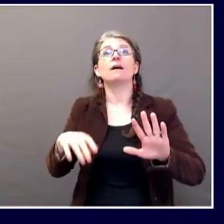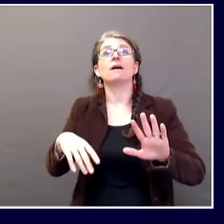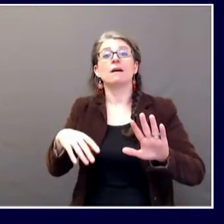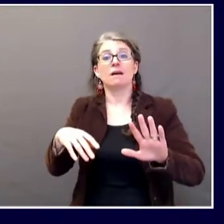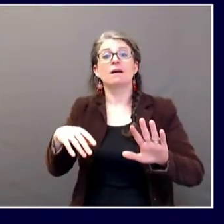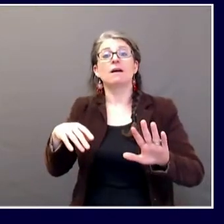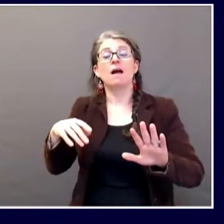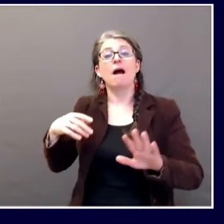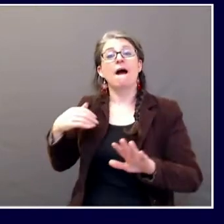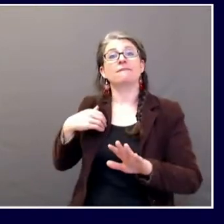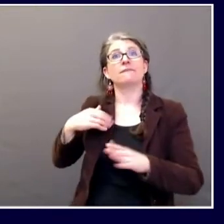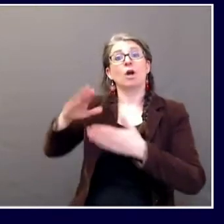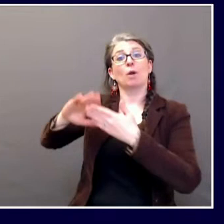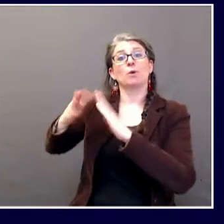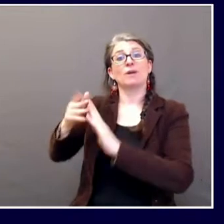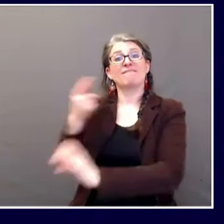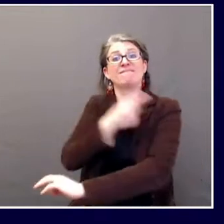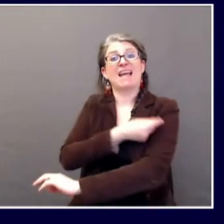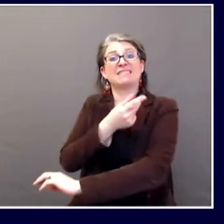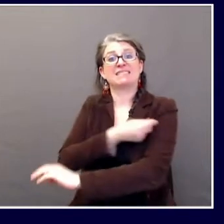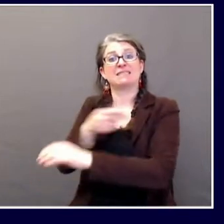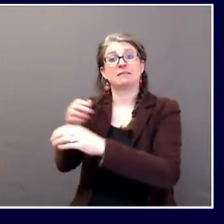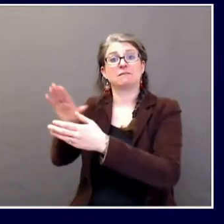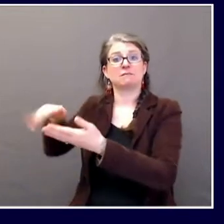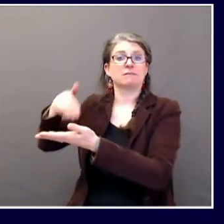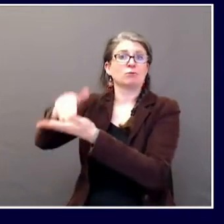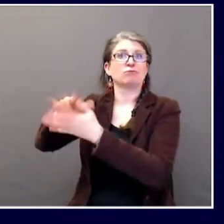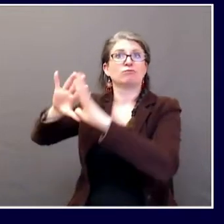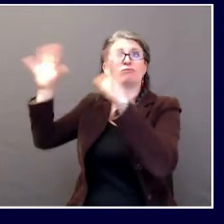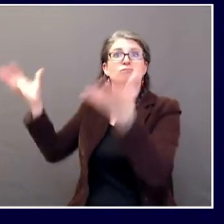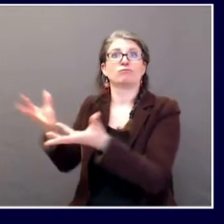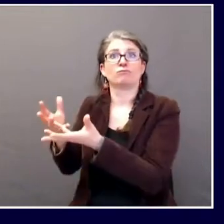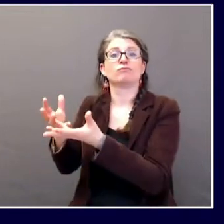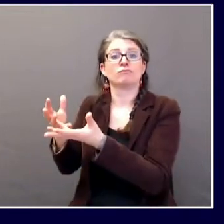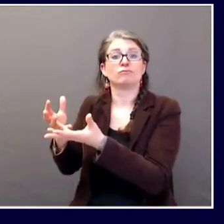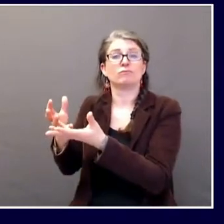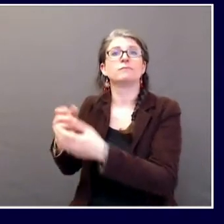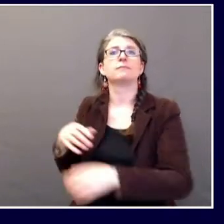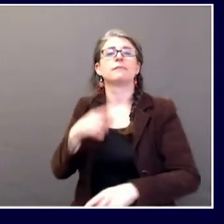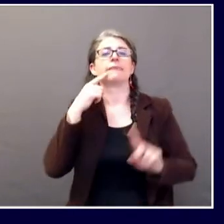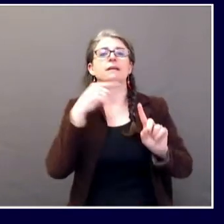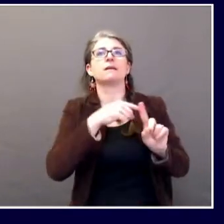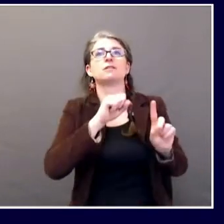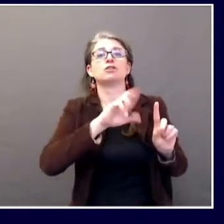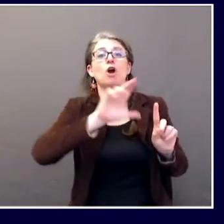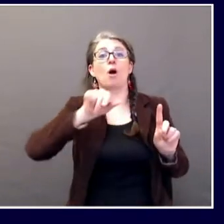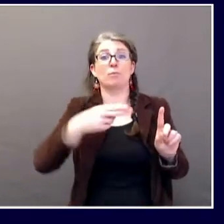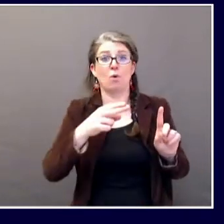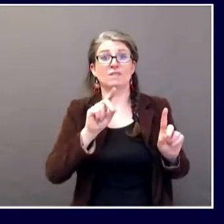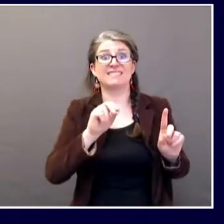on would be squarely in York County, in Sanford. That's a site that we're anticipating to do